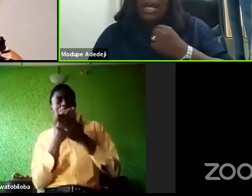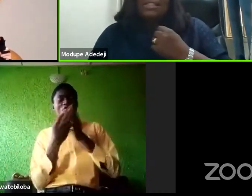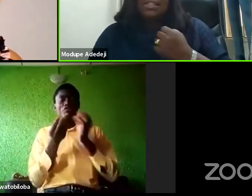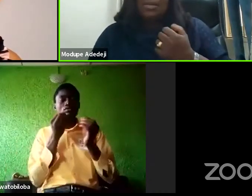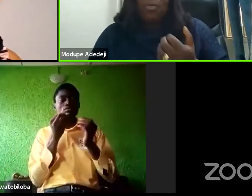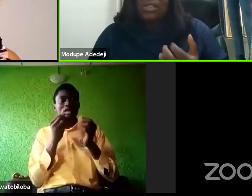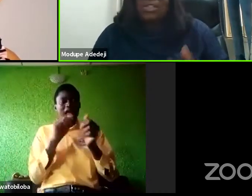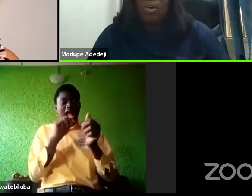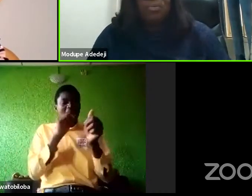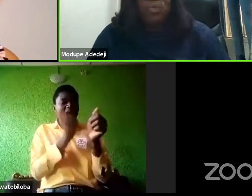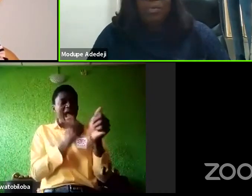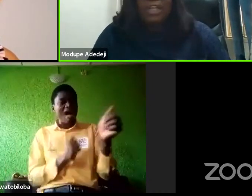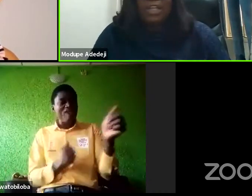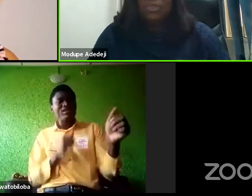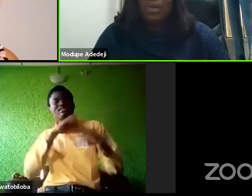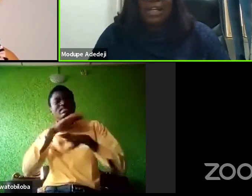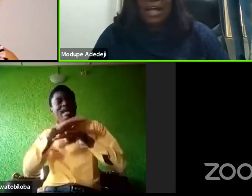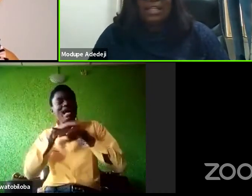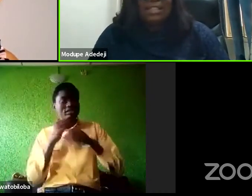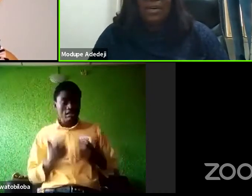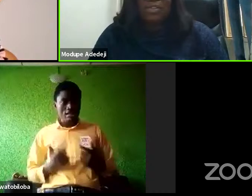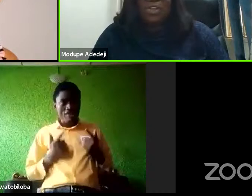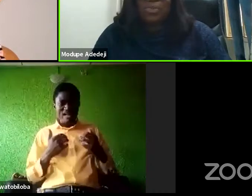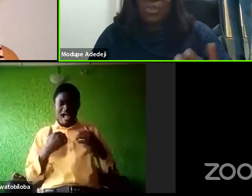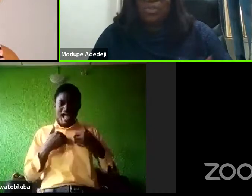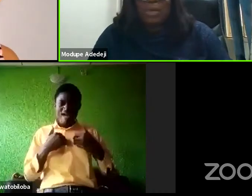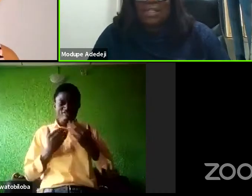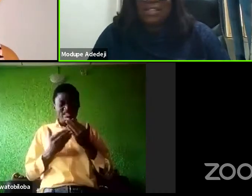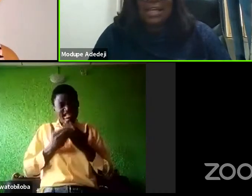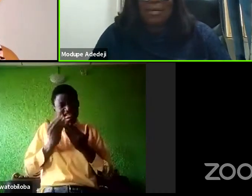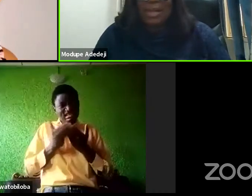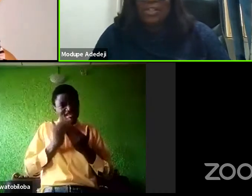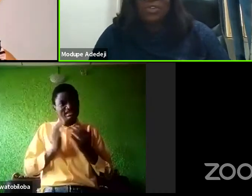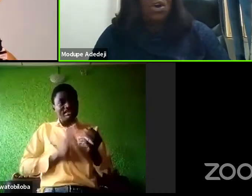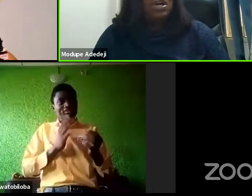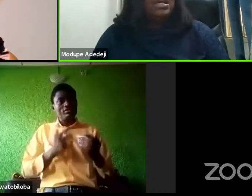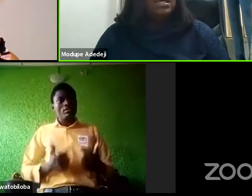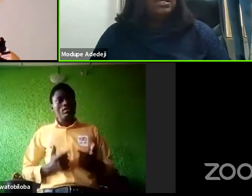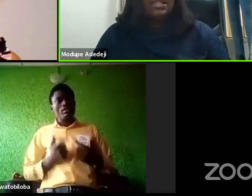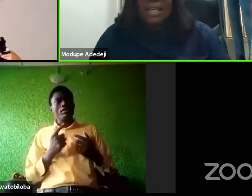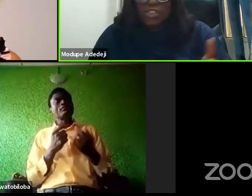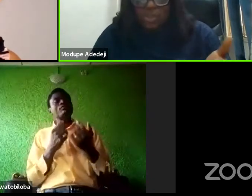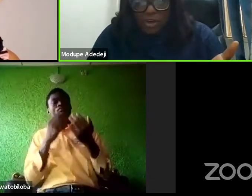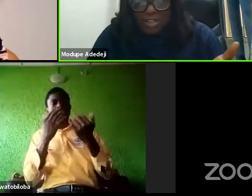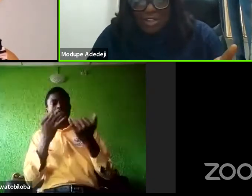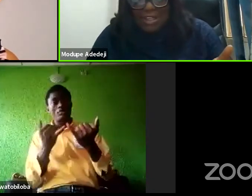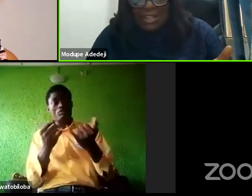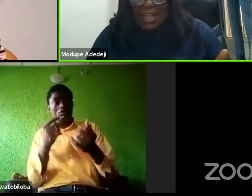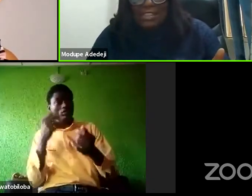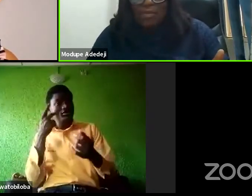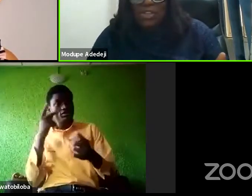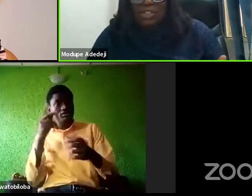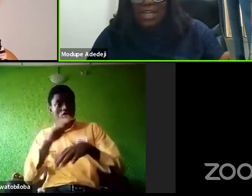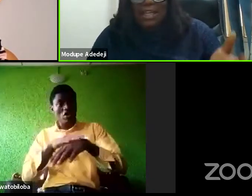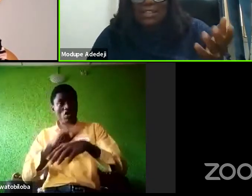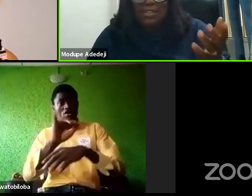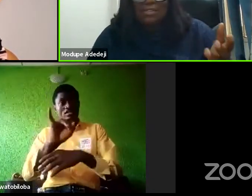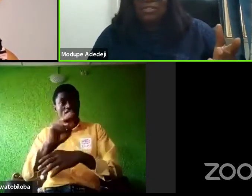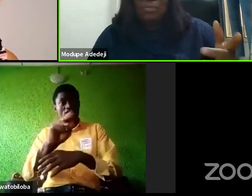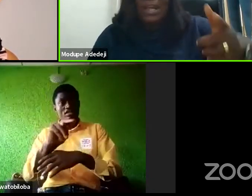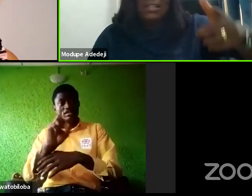lifestyle, Yeah, I see what some women do right now. I was just going through my Instagram and I saw Ketenshore that she